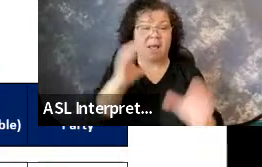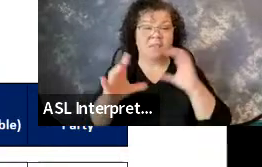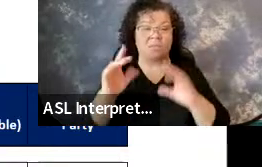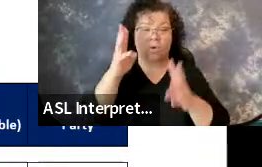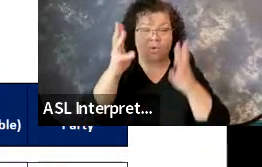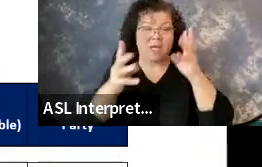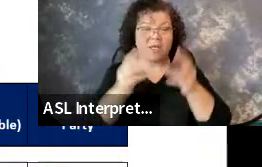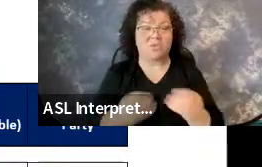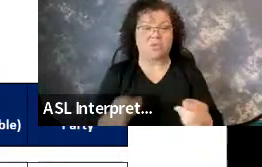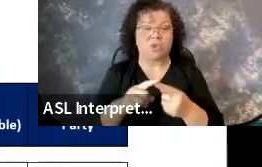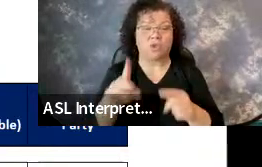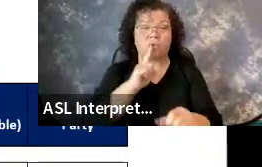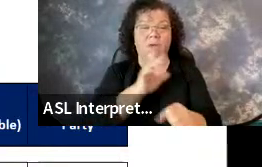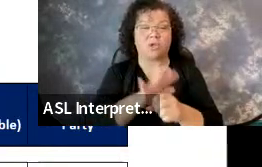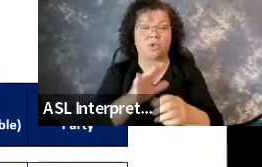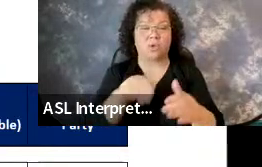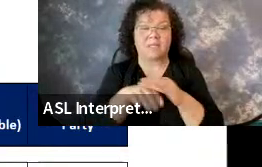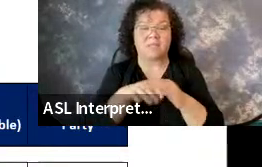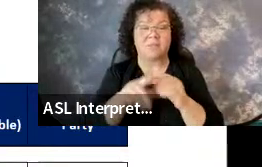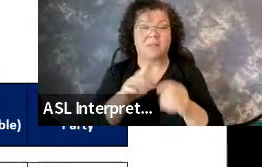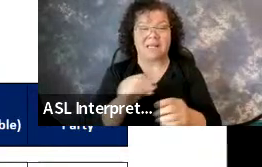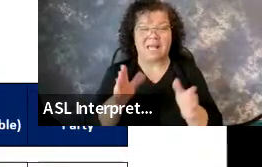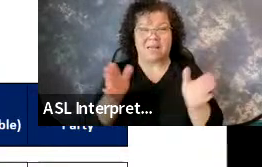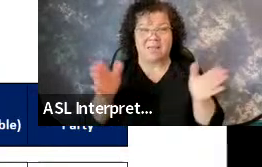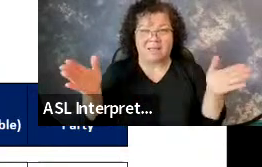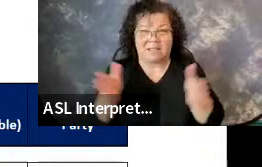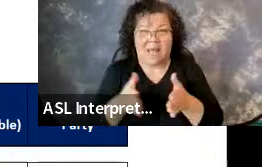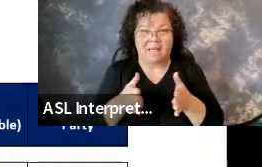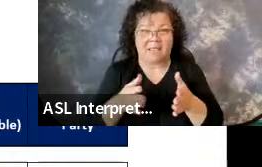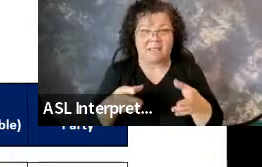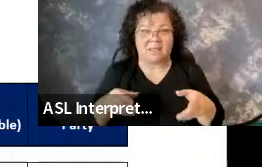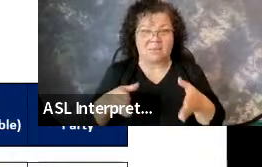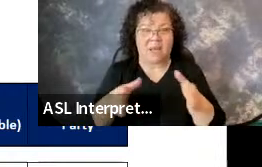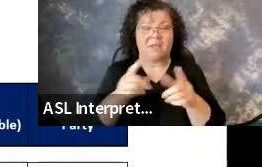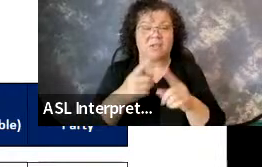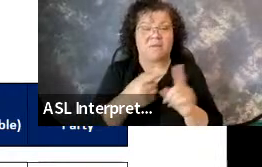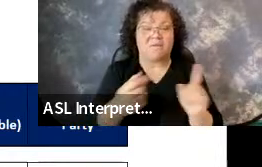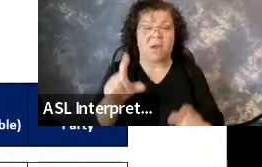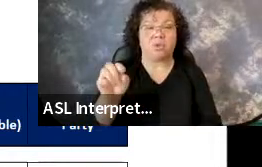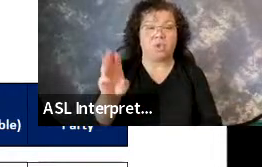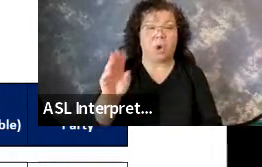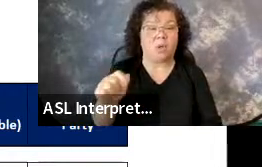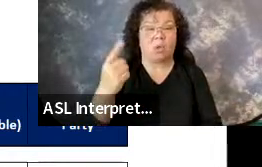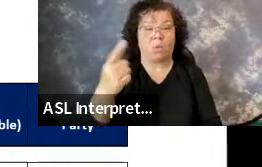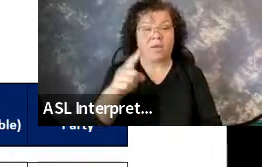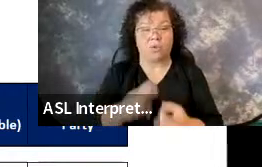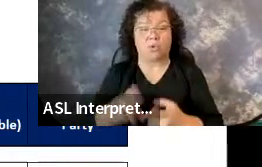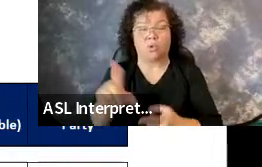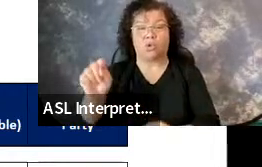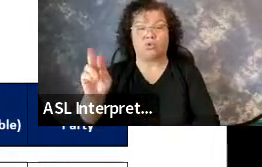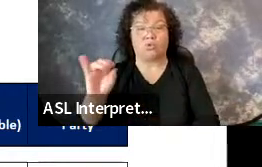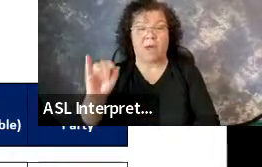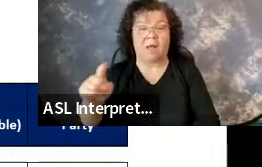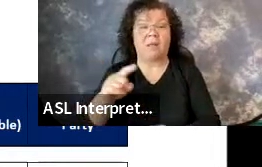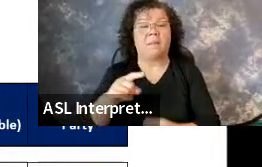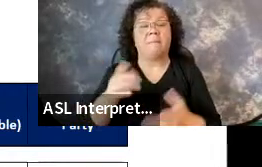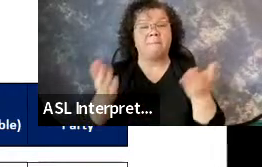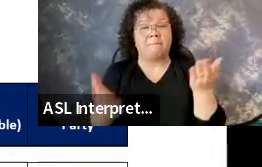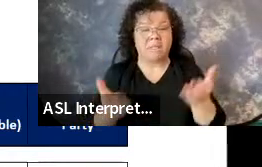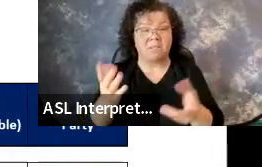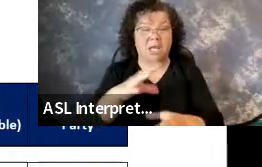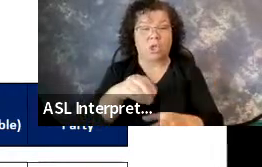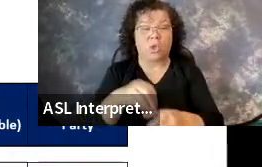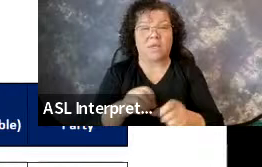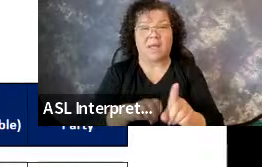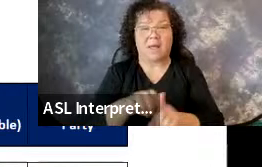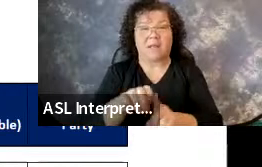to ensure accessibility in the tight space from Terminal 1 to the trail, potentially including an elevator. And so I have